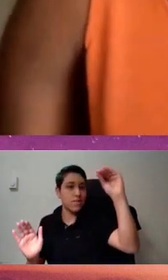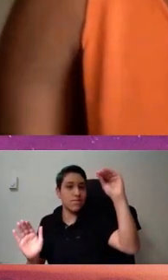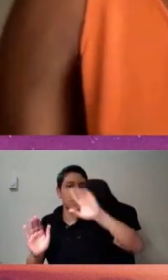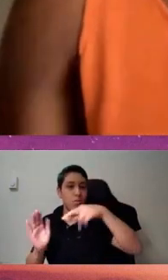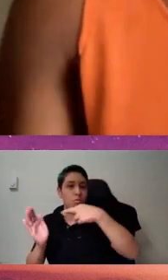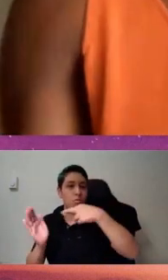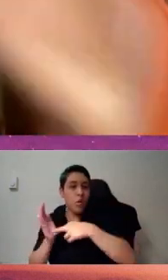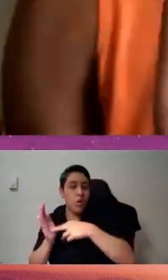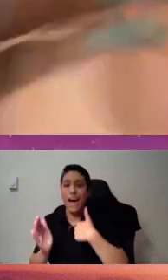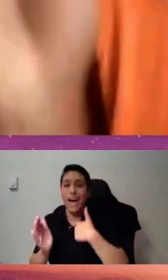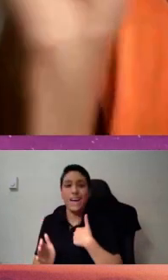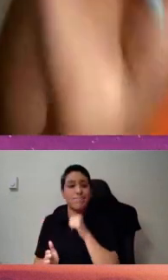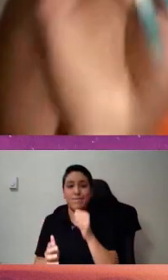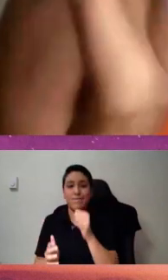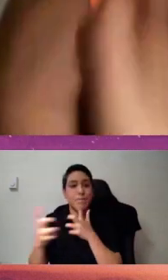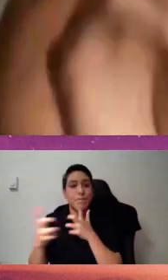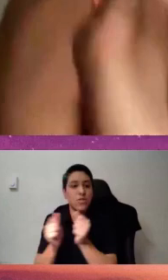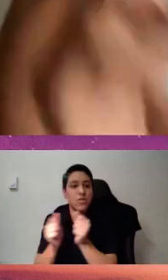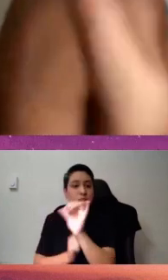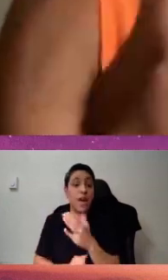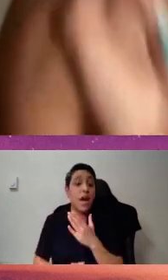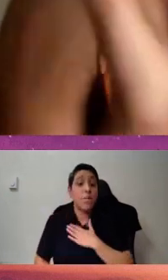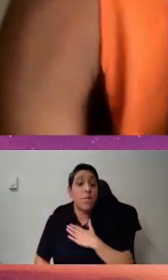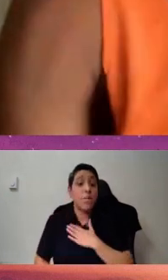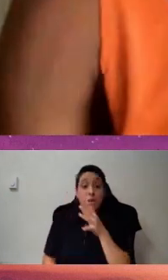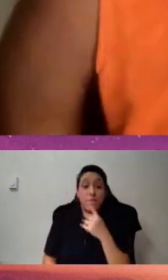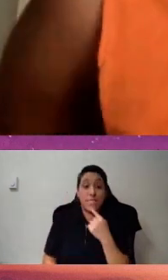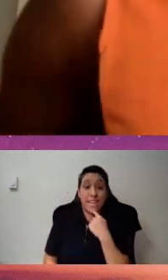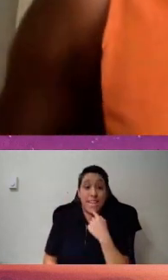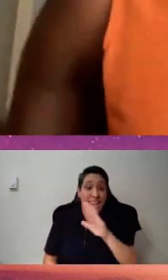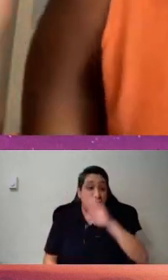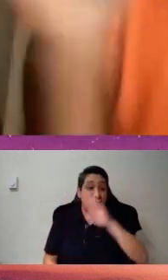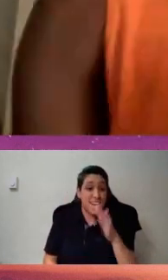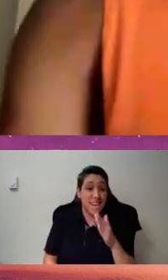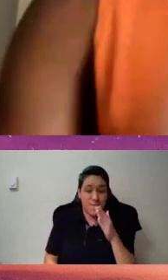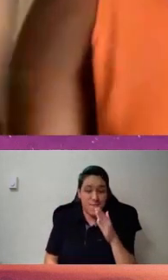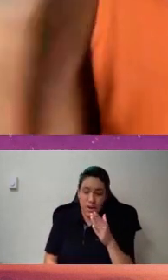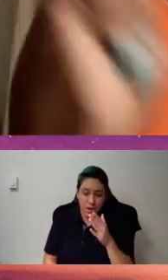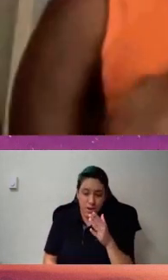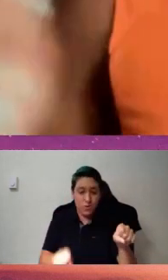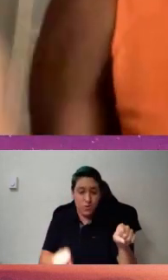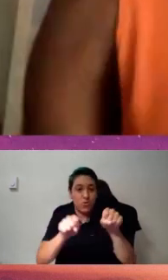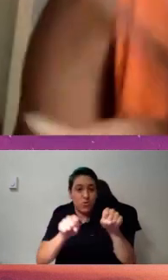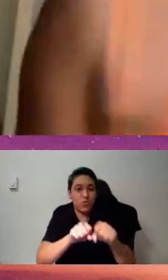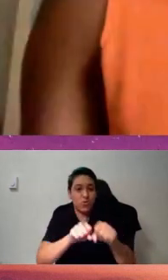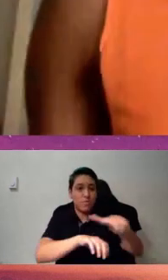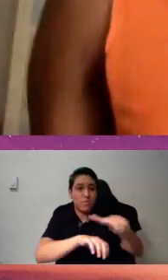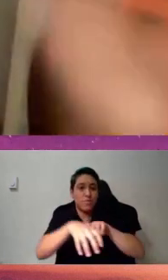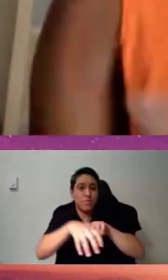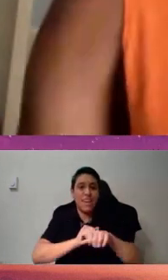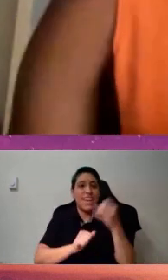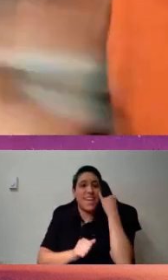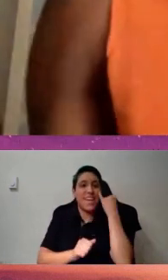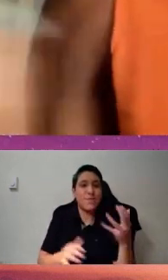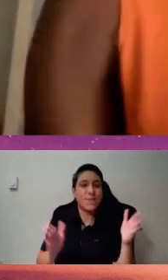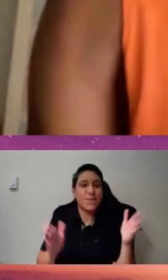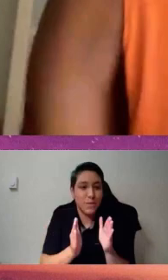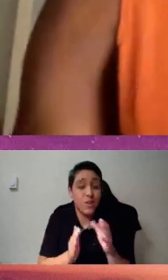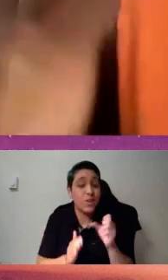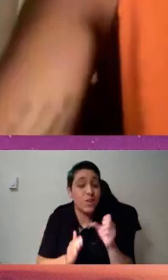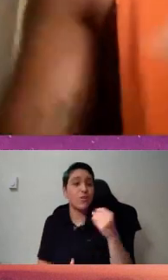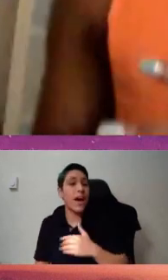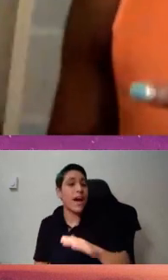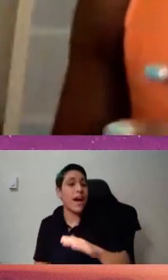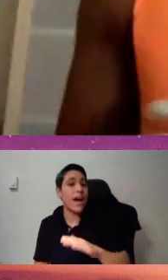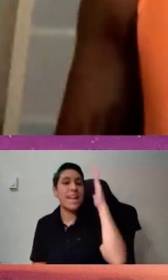going to put that on. My mom told me never to put on shoes that are too small. They're bad for your feet. And so I never, ever, ever, ever fit there.